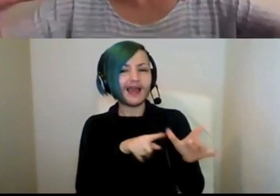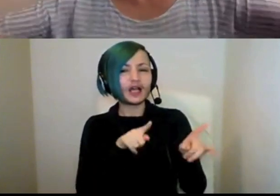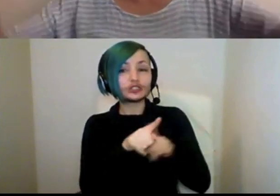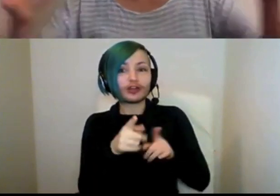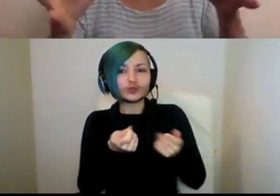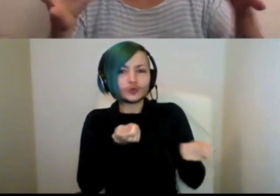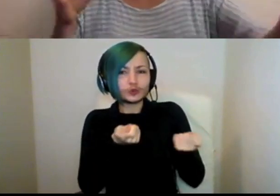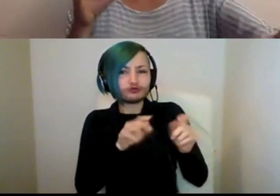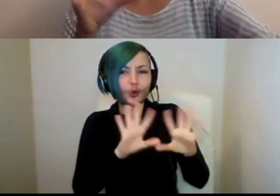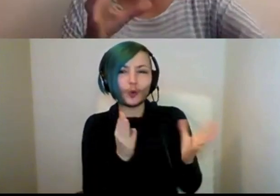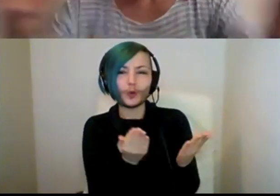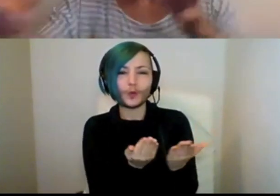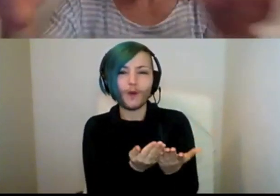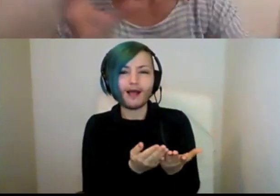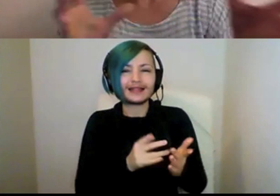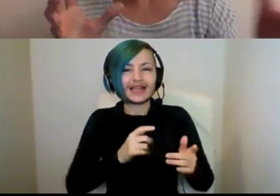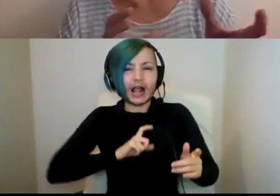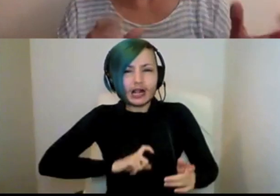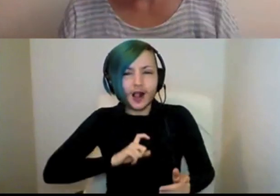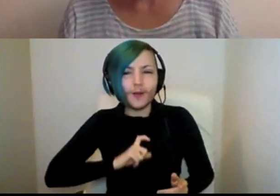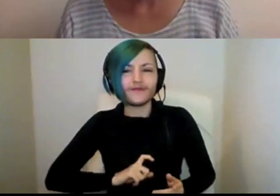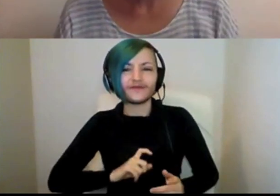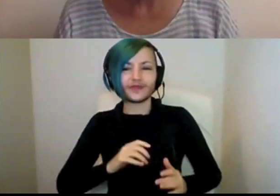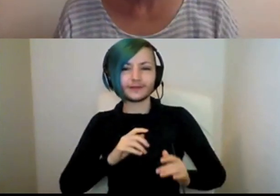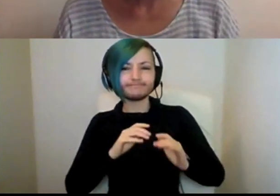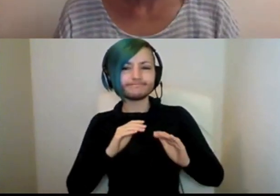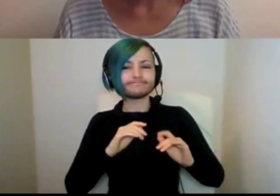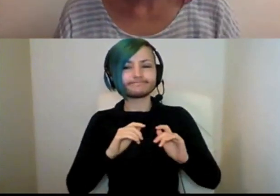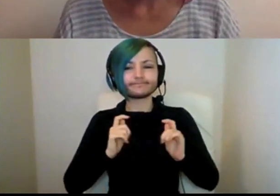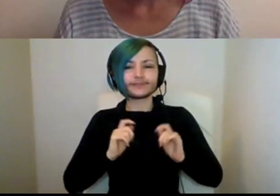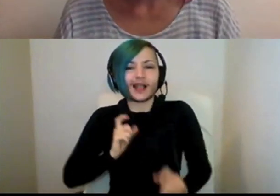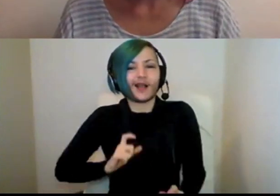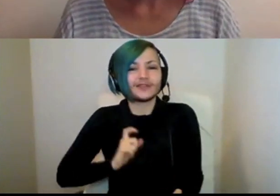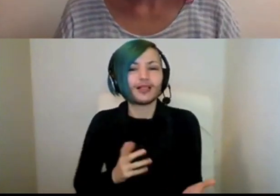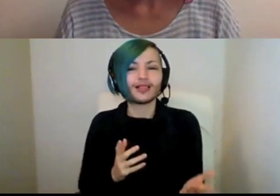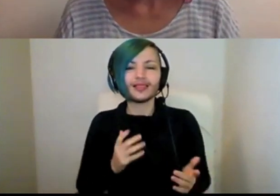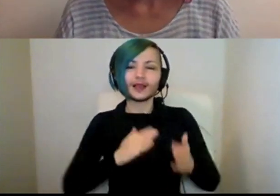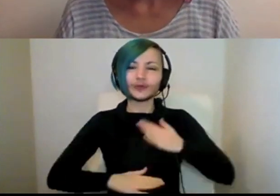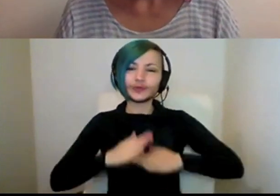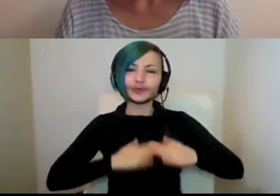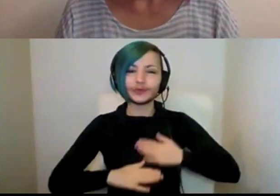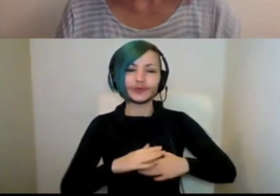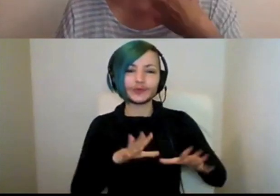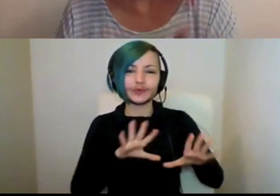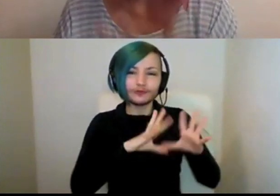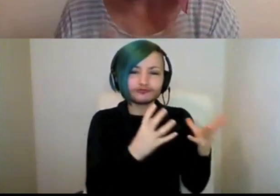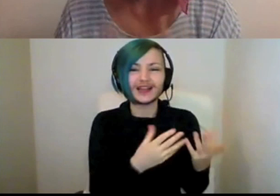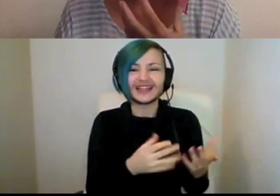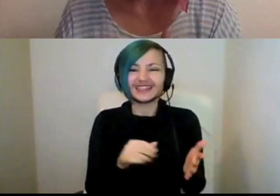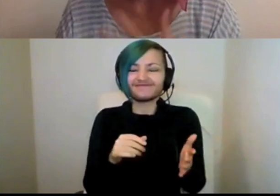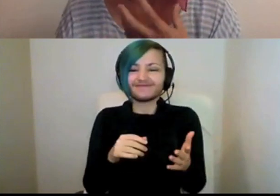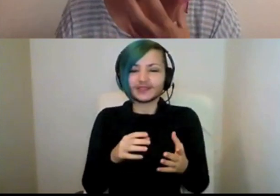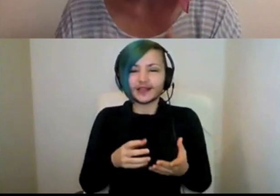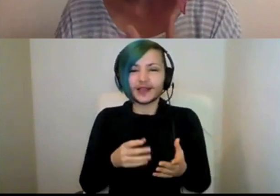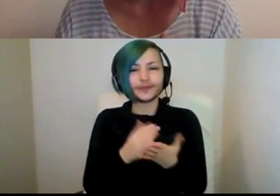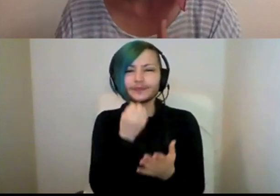comfort, control, trying to manage things, and she wrote it in the most eloquent way. And it's it's hard for me to quite